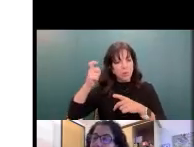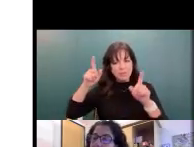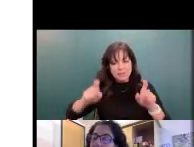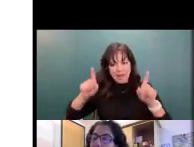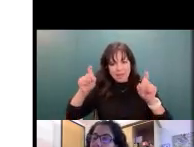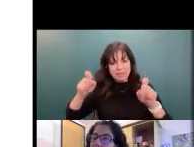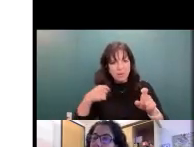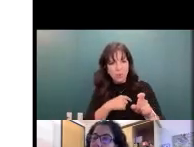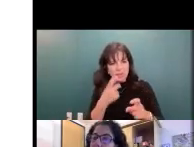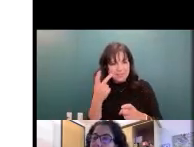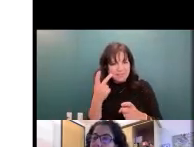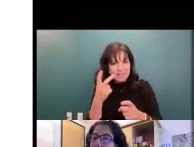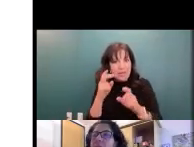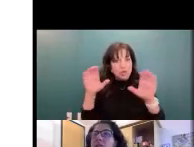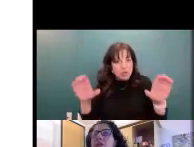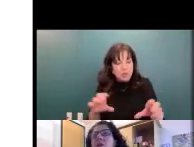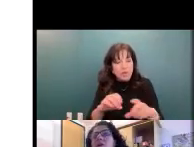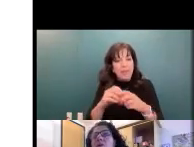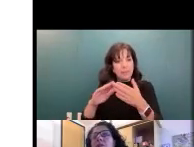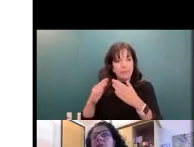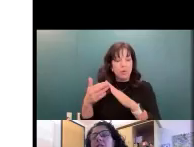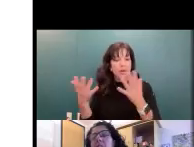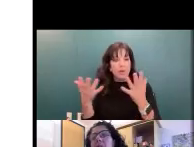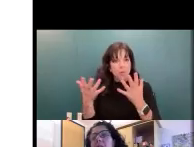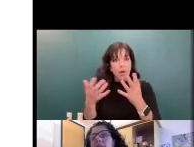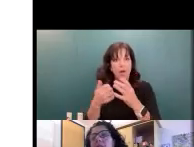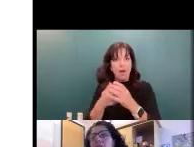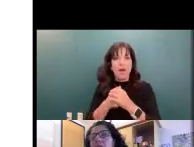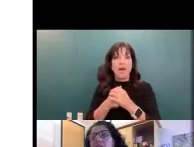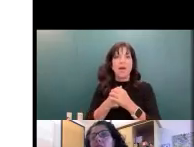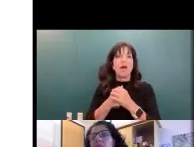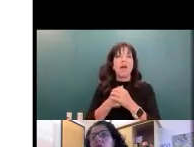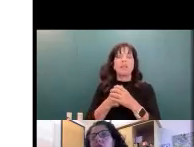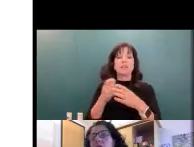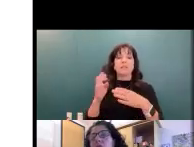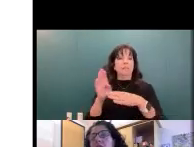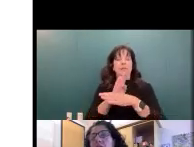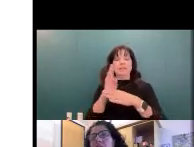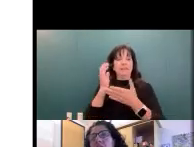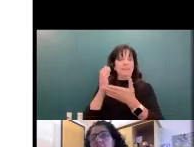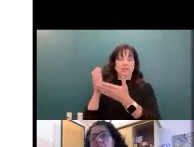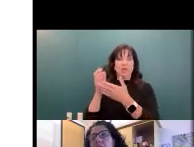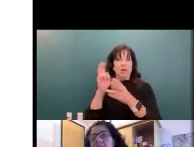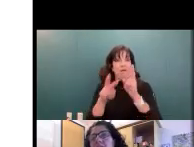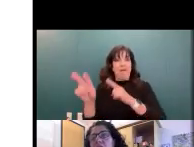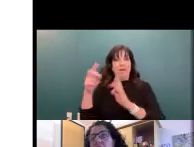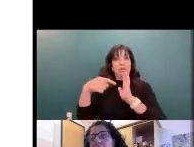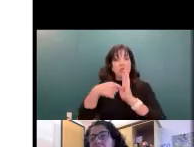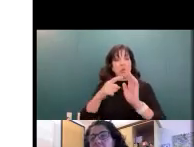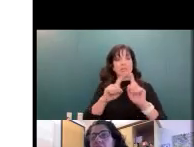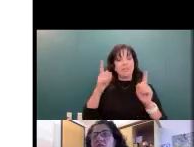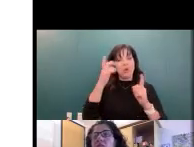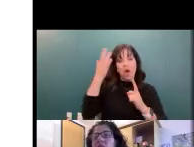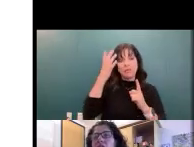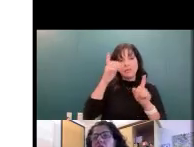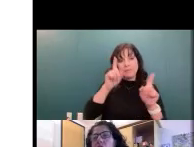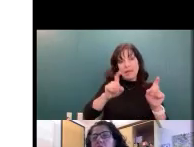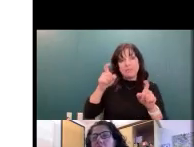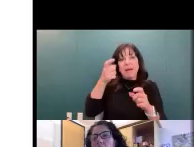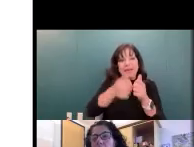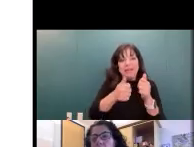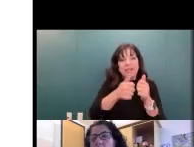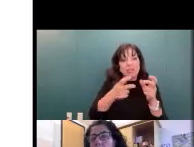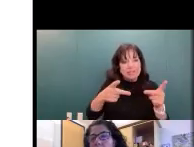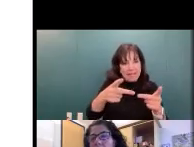seeing being done in our communities. So this is a busy figure. It shows different autism tests by each site. So let's